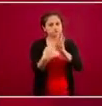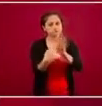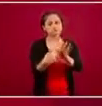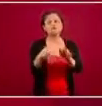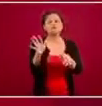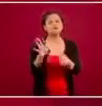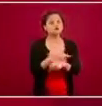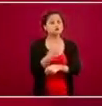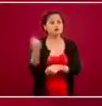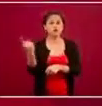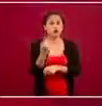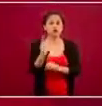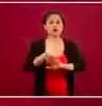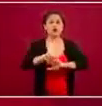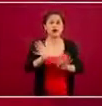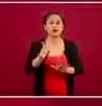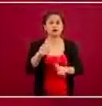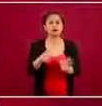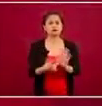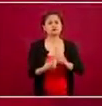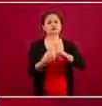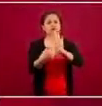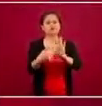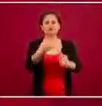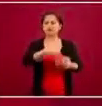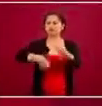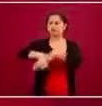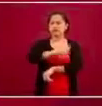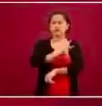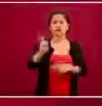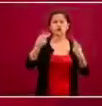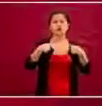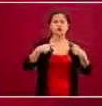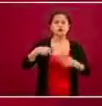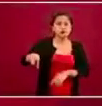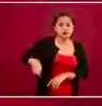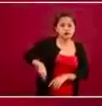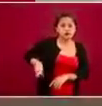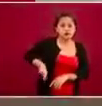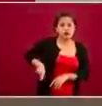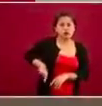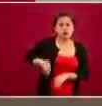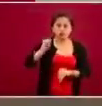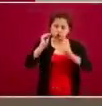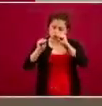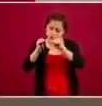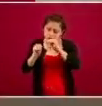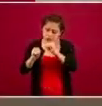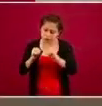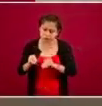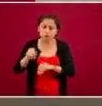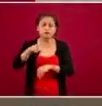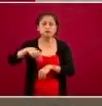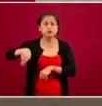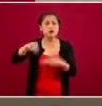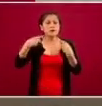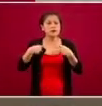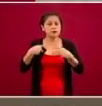20 million interactions with the site so far. This is very important because this is an